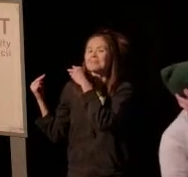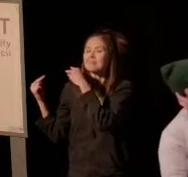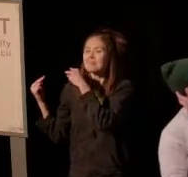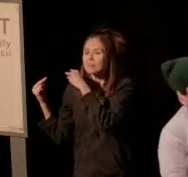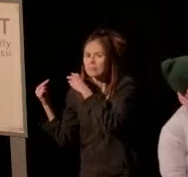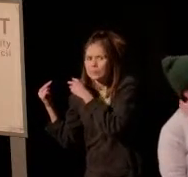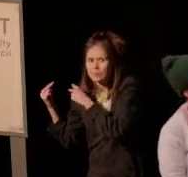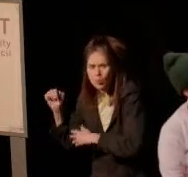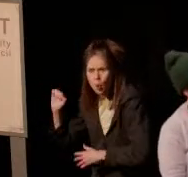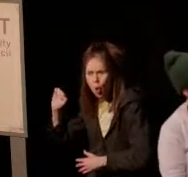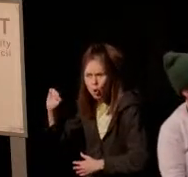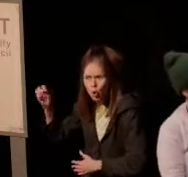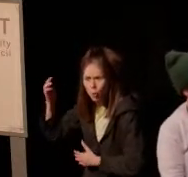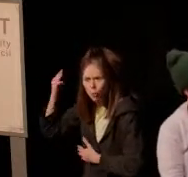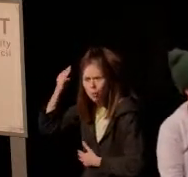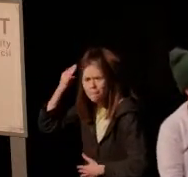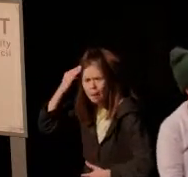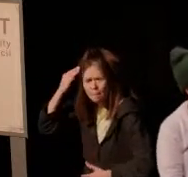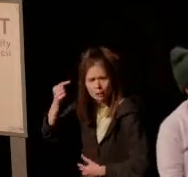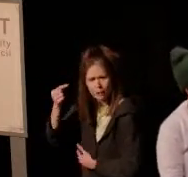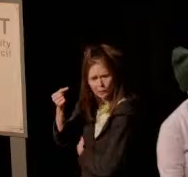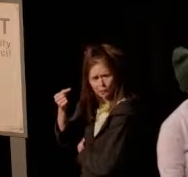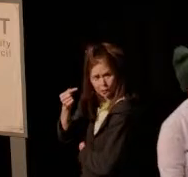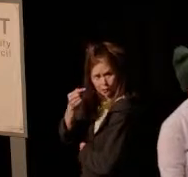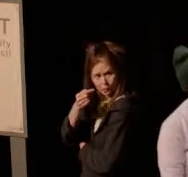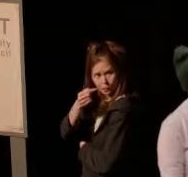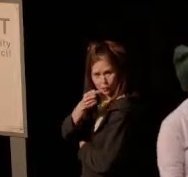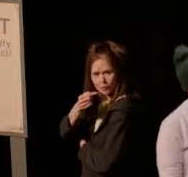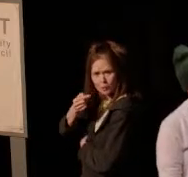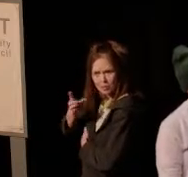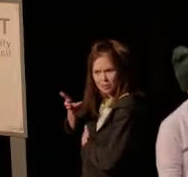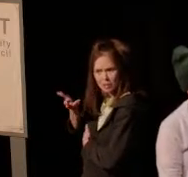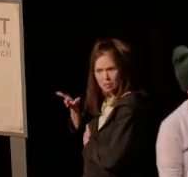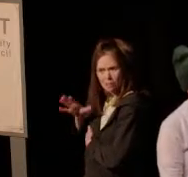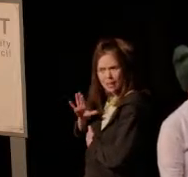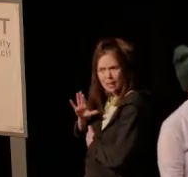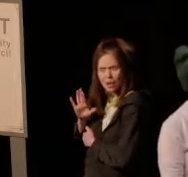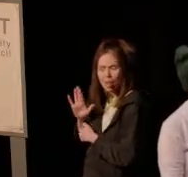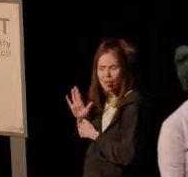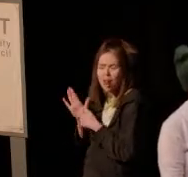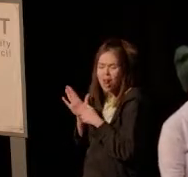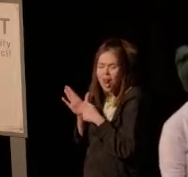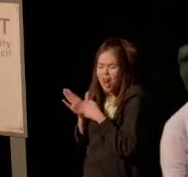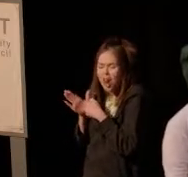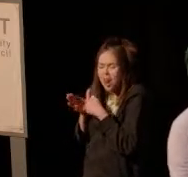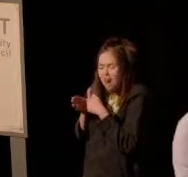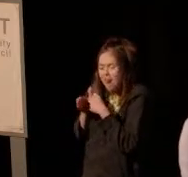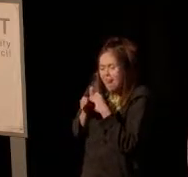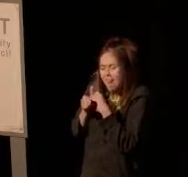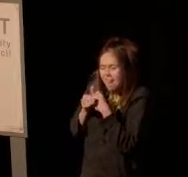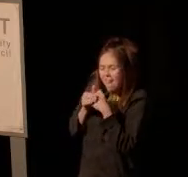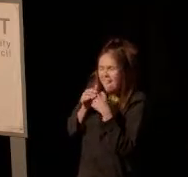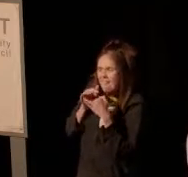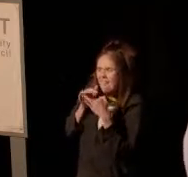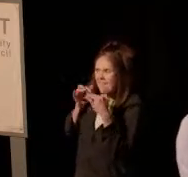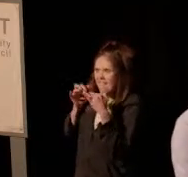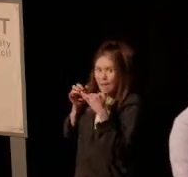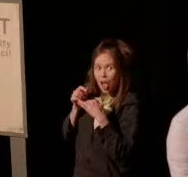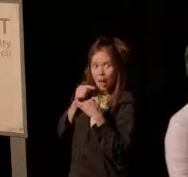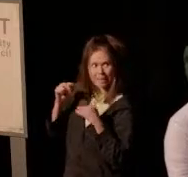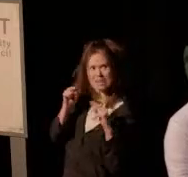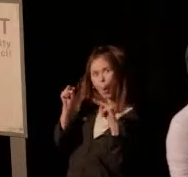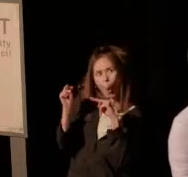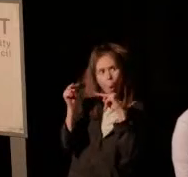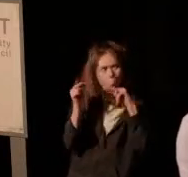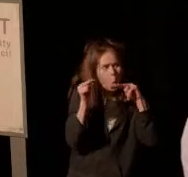mother? Could this be affection? Your infection stabs my marrow, and